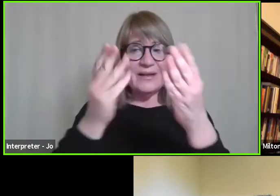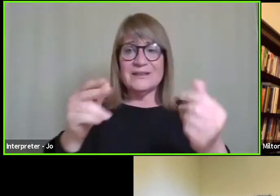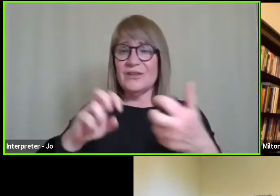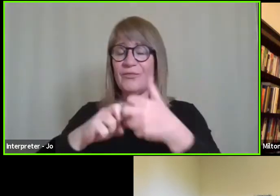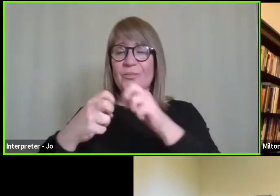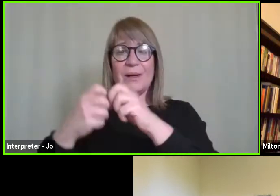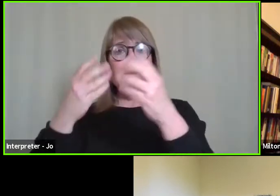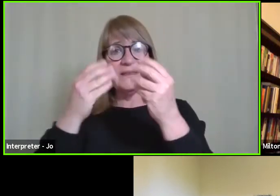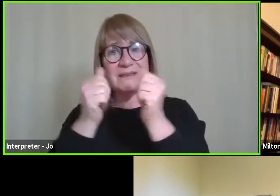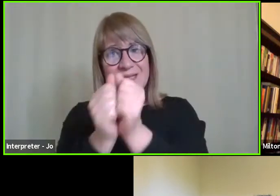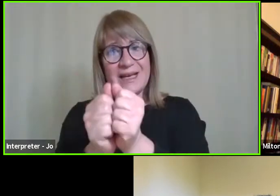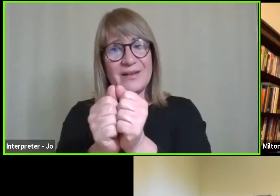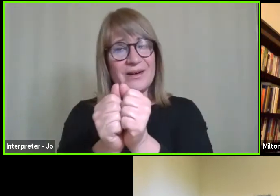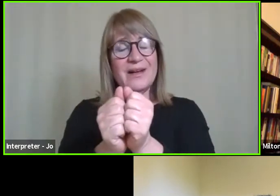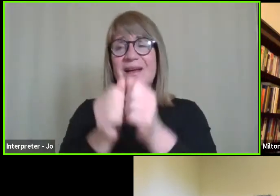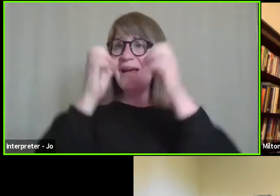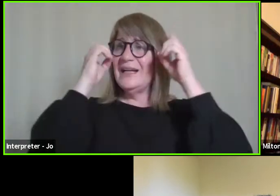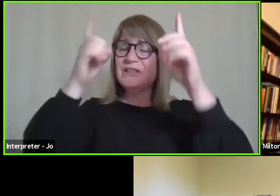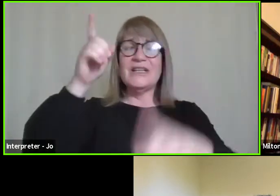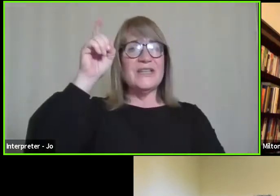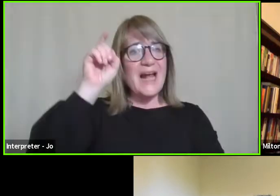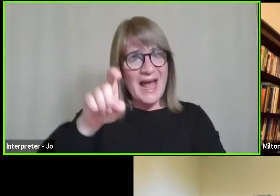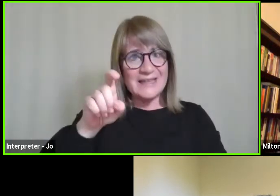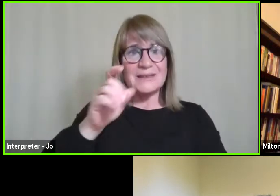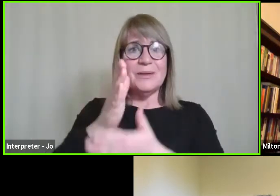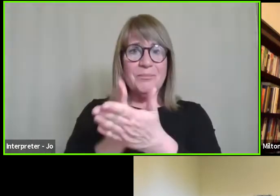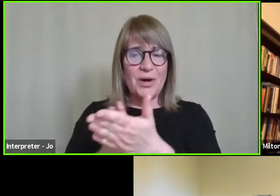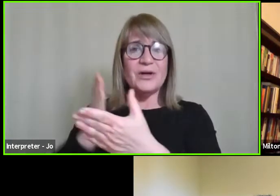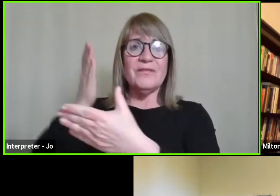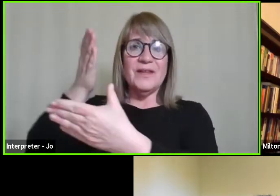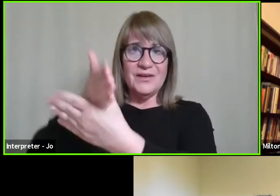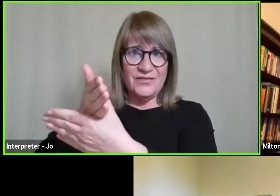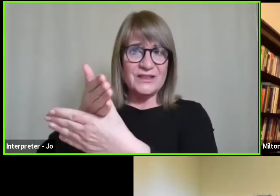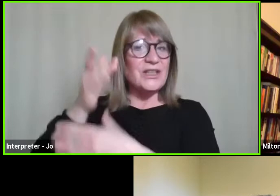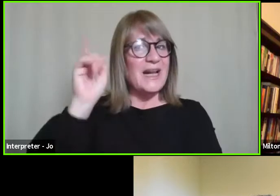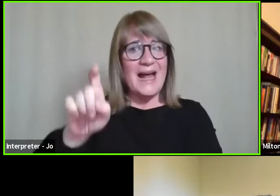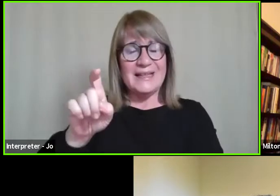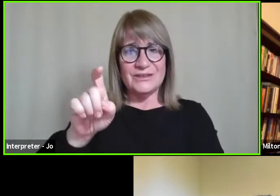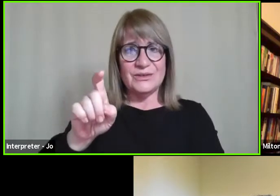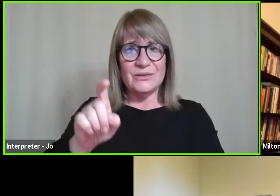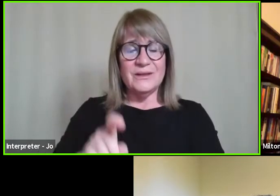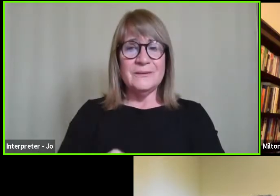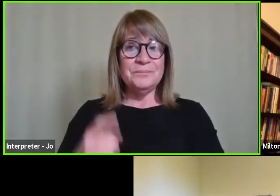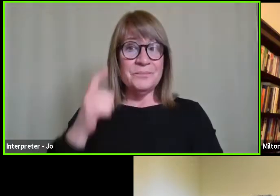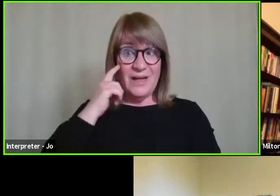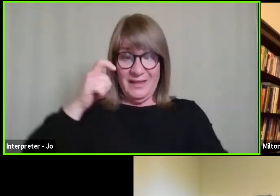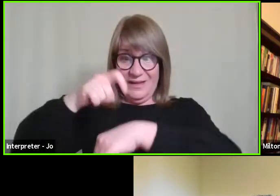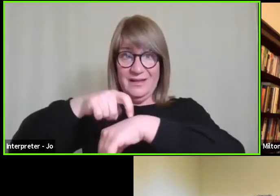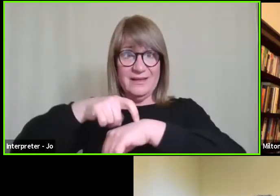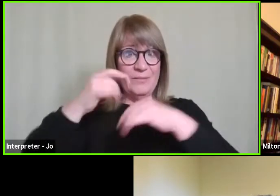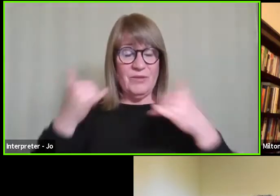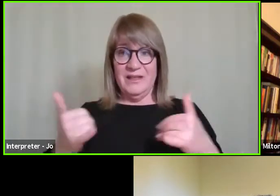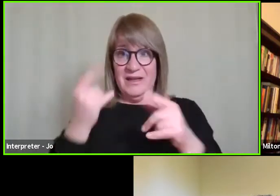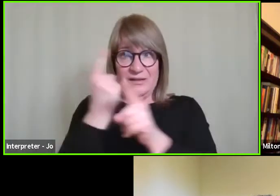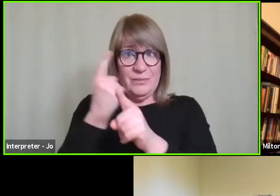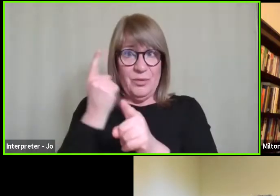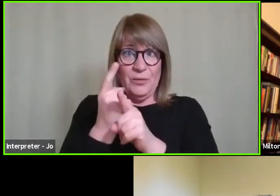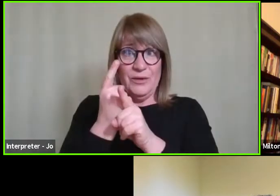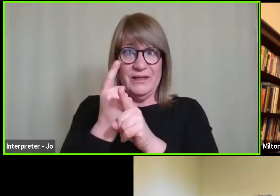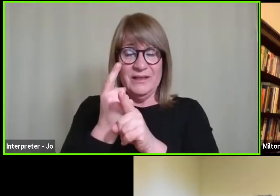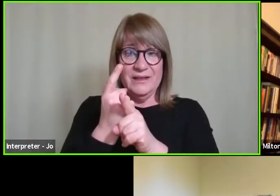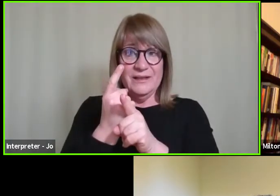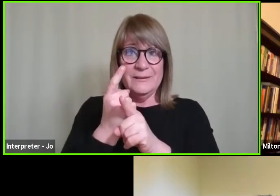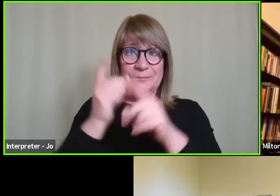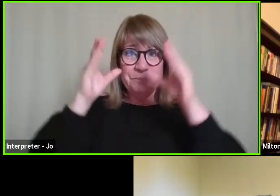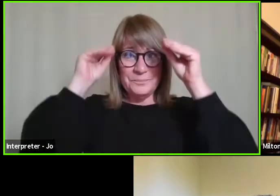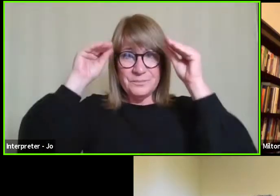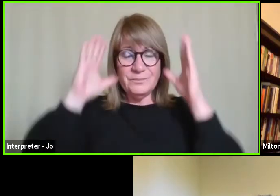has to be a side of intervention i do think the timing is actually pretty proper teachers are moving out